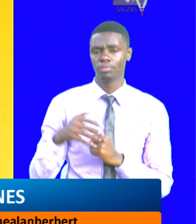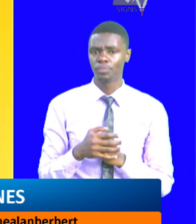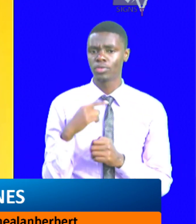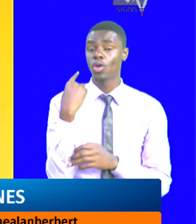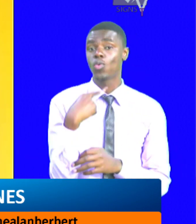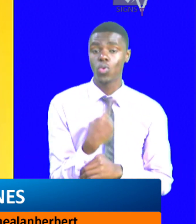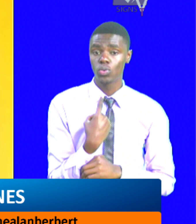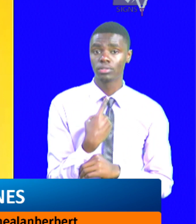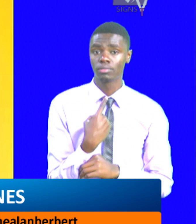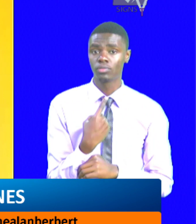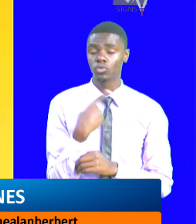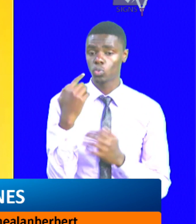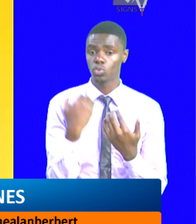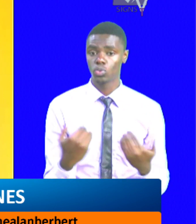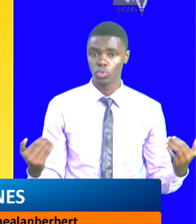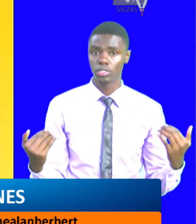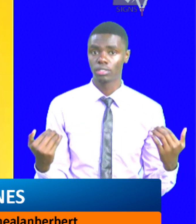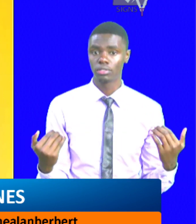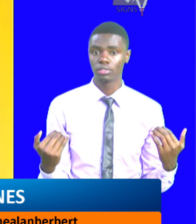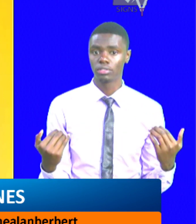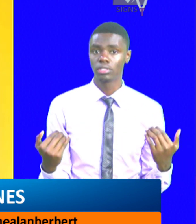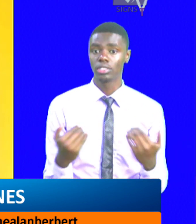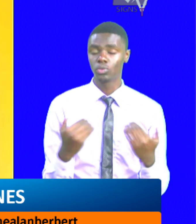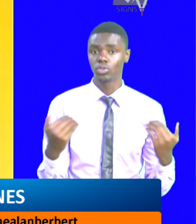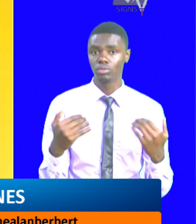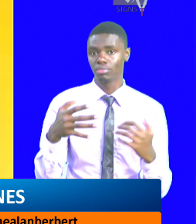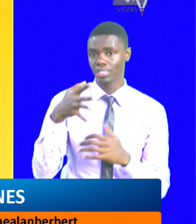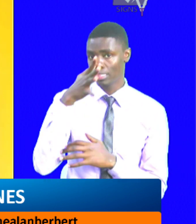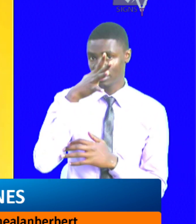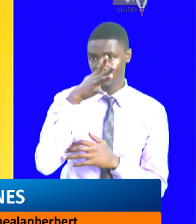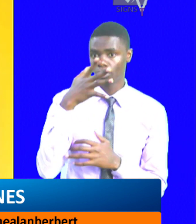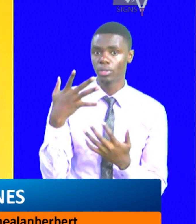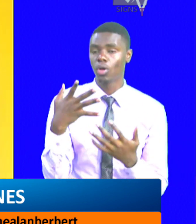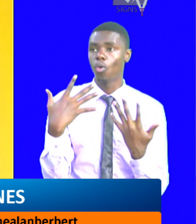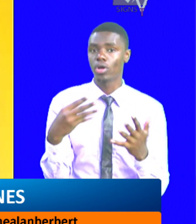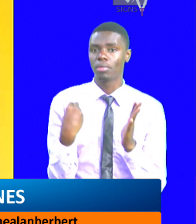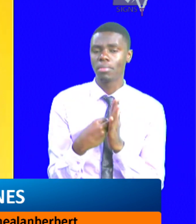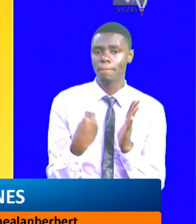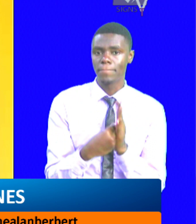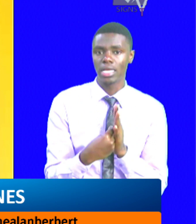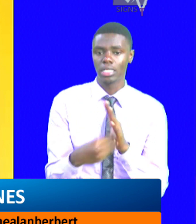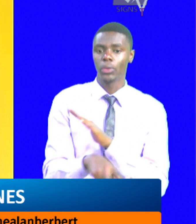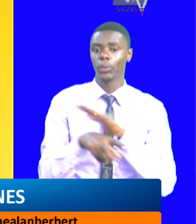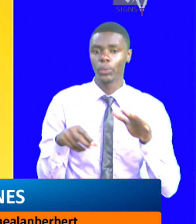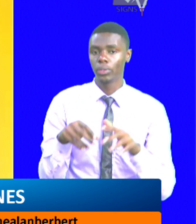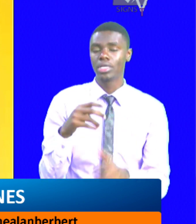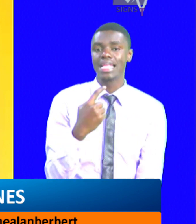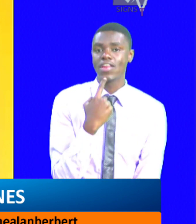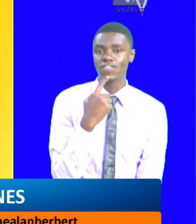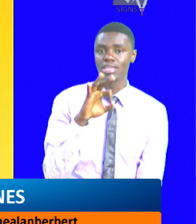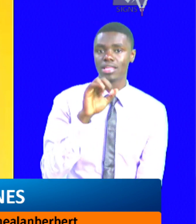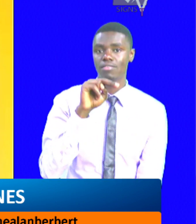whose children were cheated or money being taken to Finland, there's nothing wrong